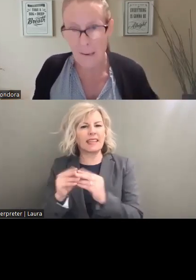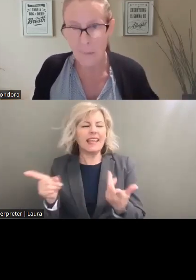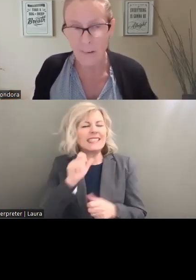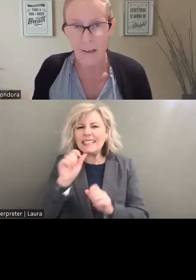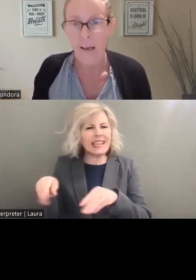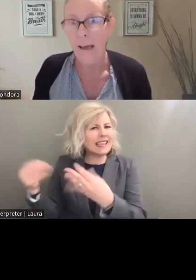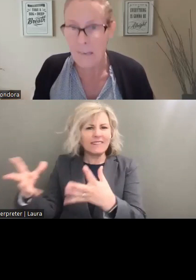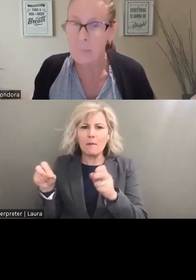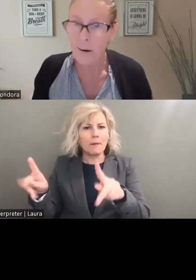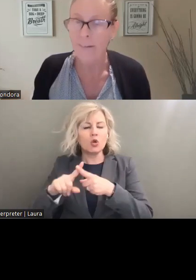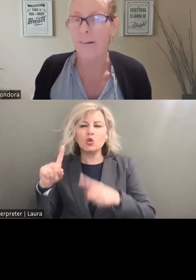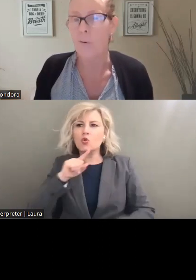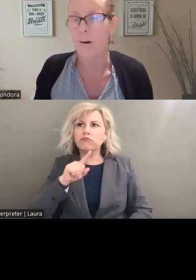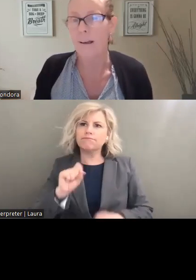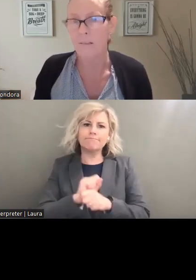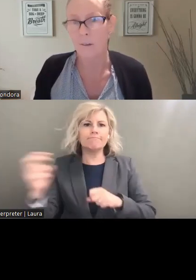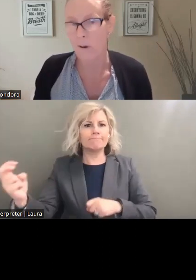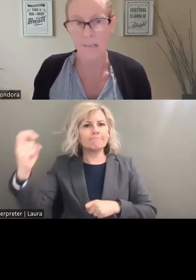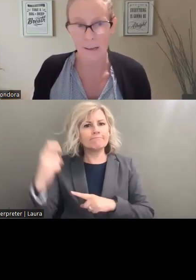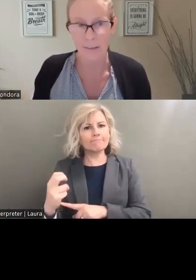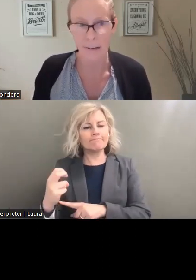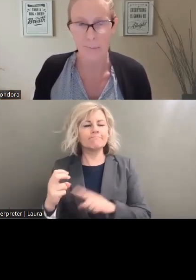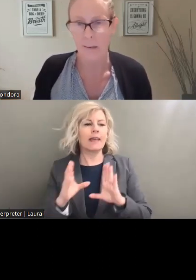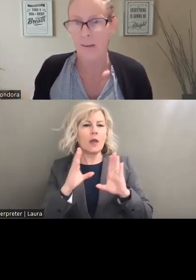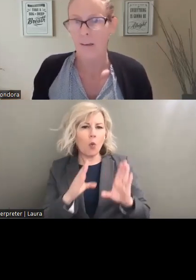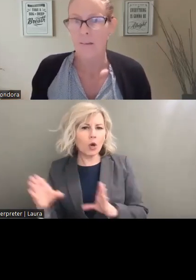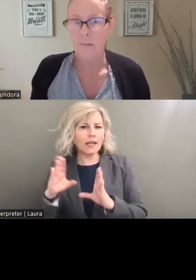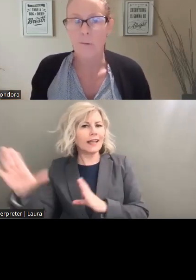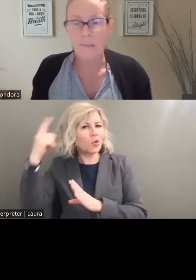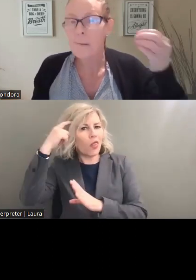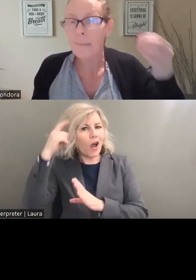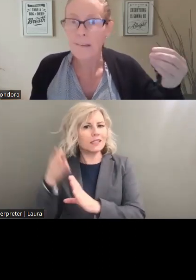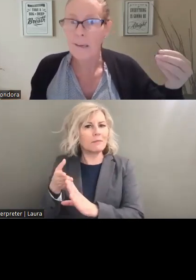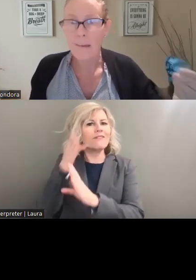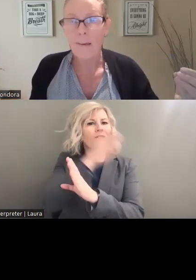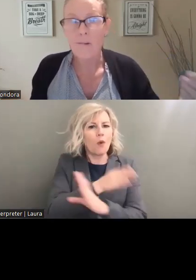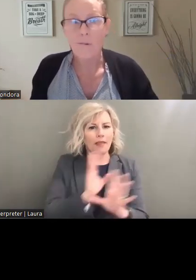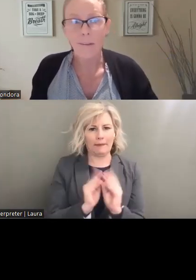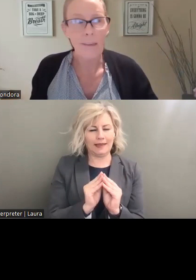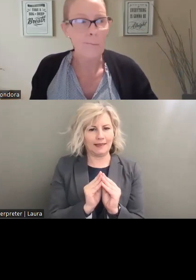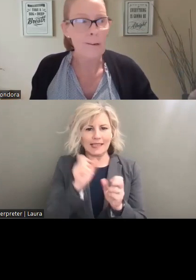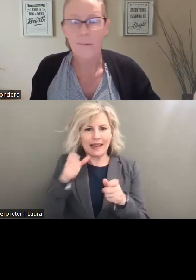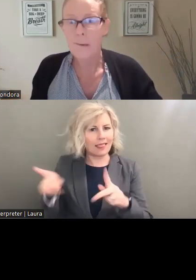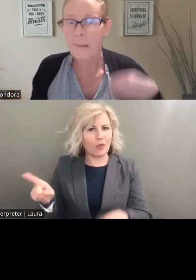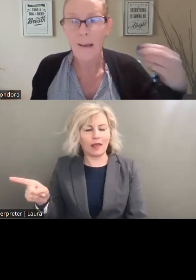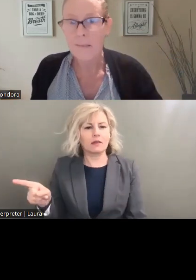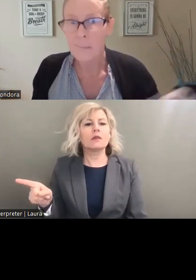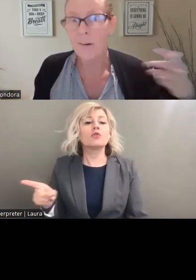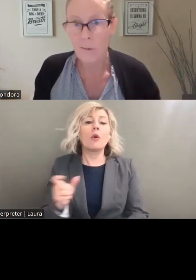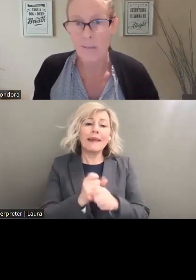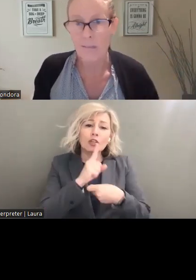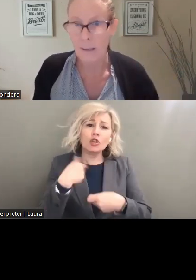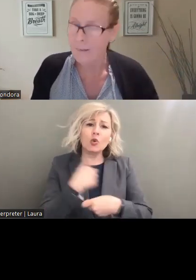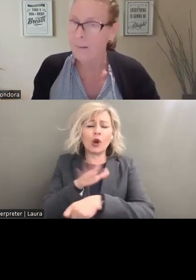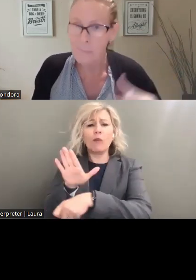to the table as a partner and organize their thoughts ahead of time. So simple things like making sure that we're giving people a heads up